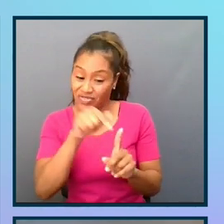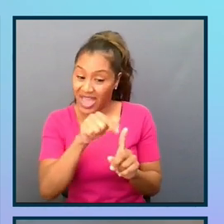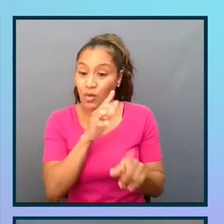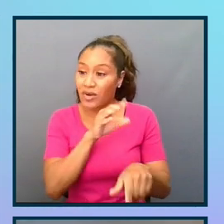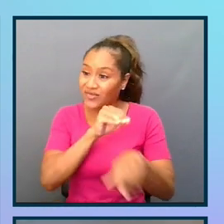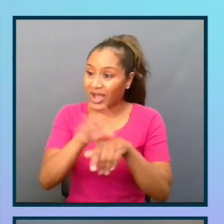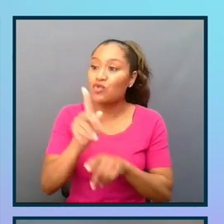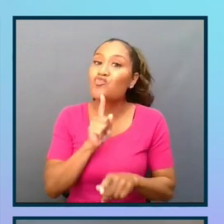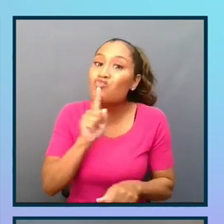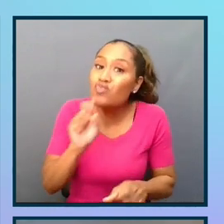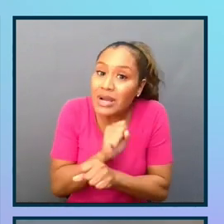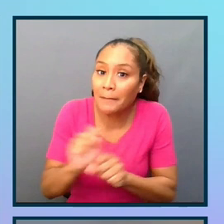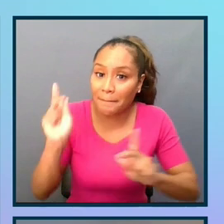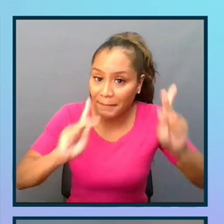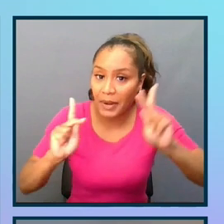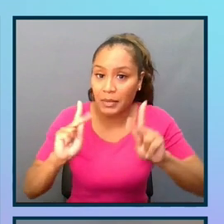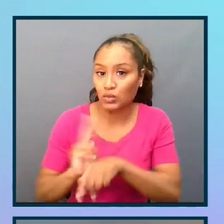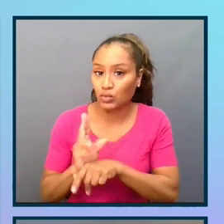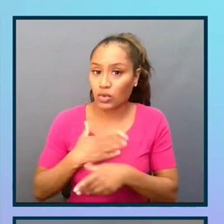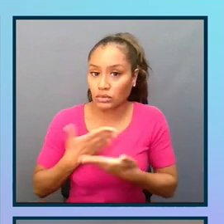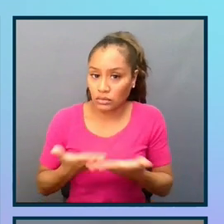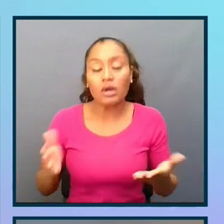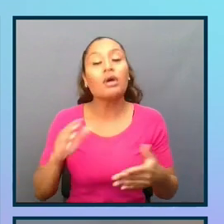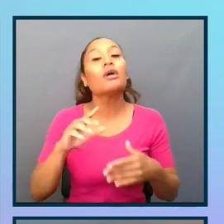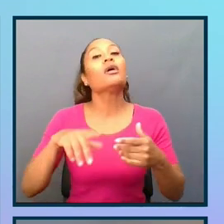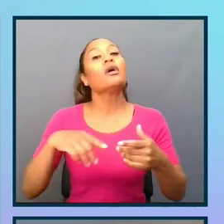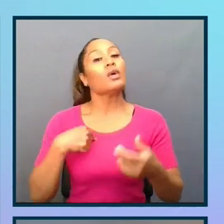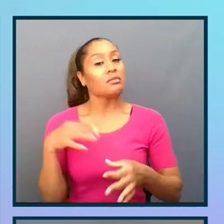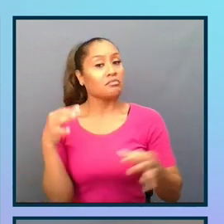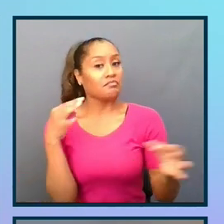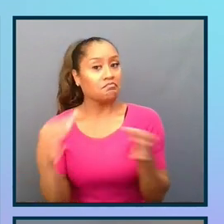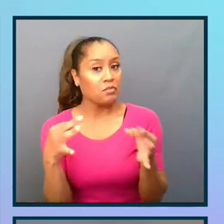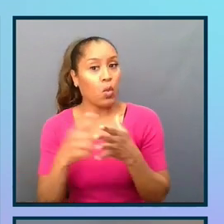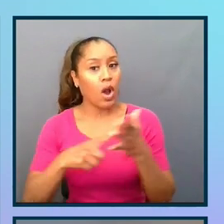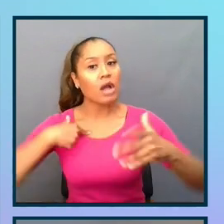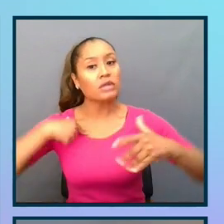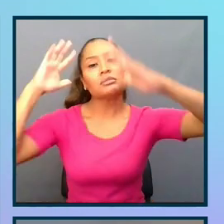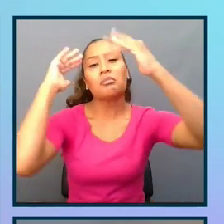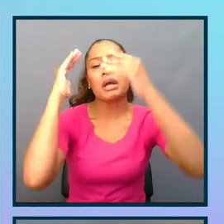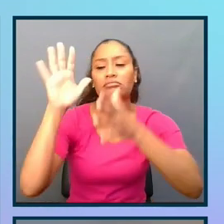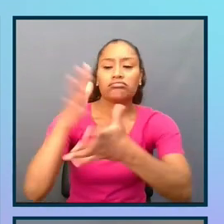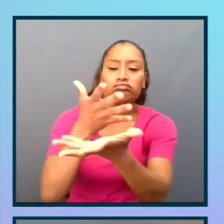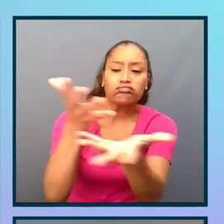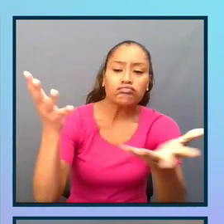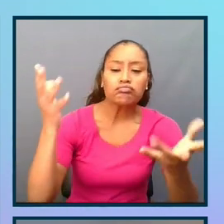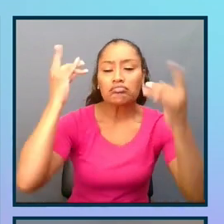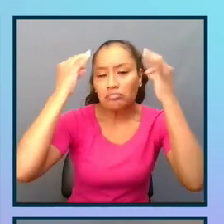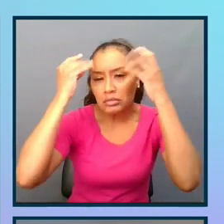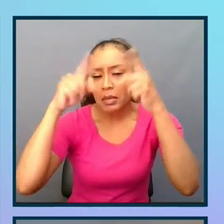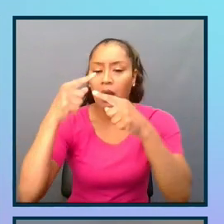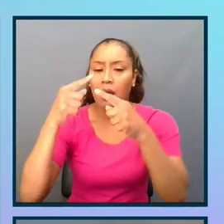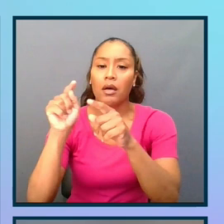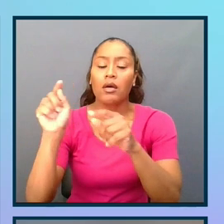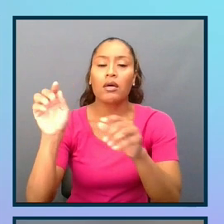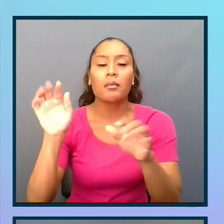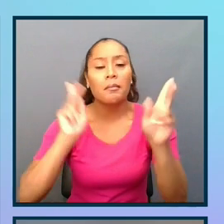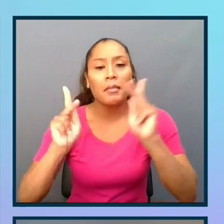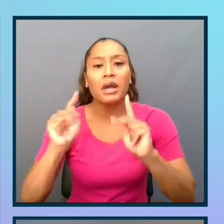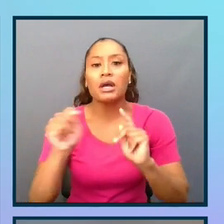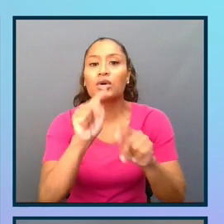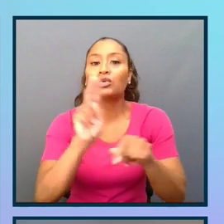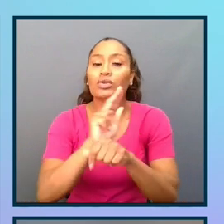people that use our products. We then describe the expected user experience for individuals with considerations for those using